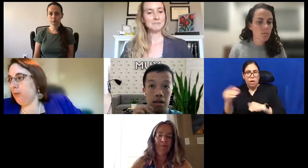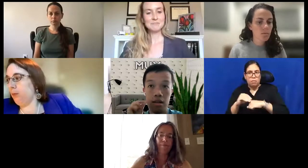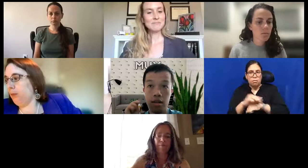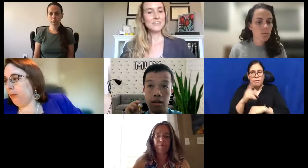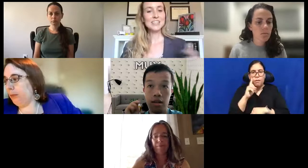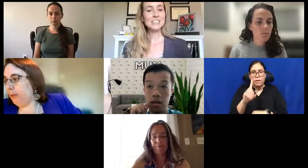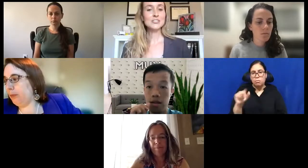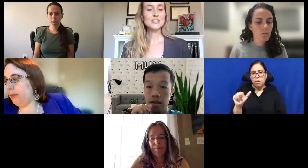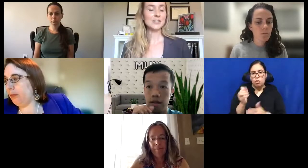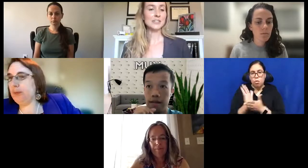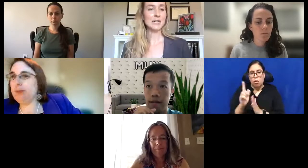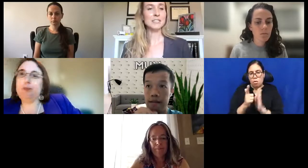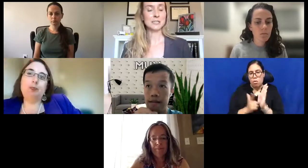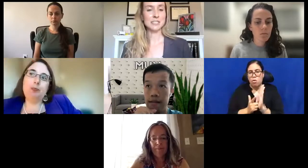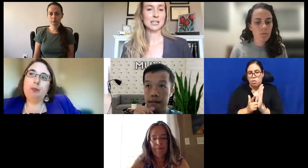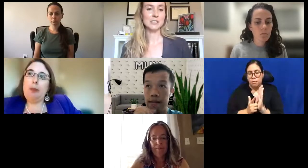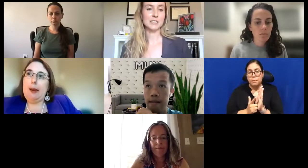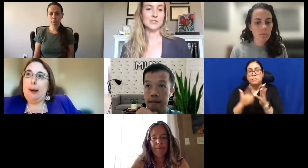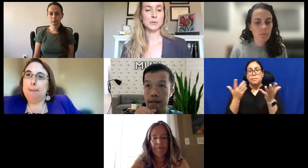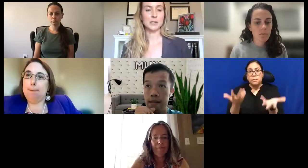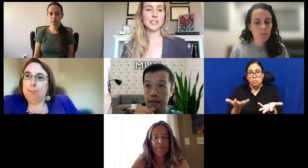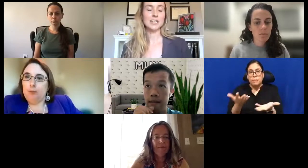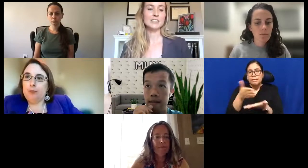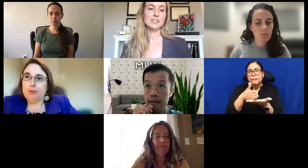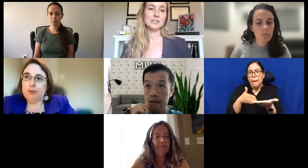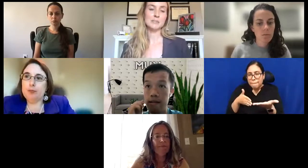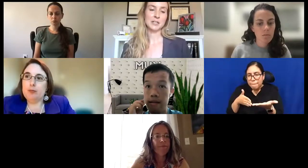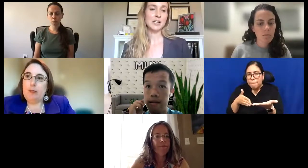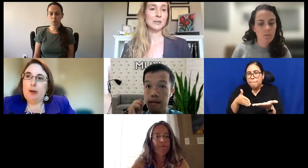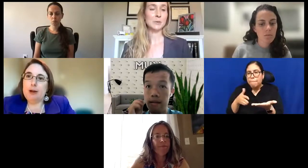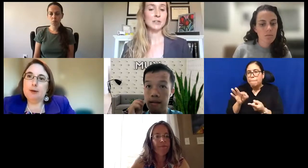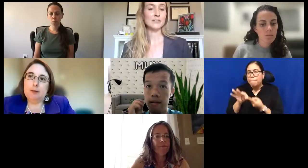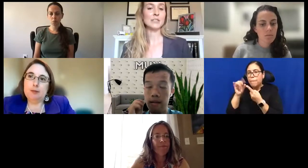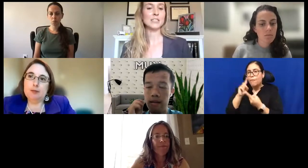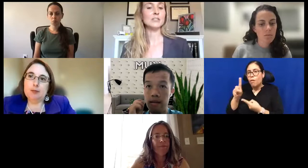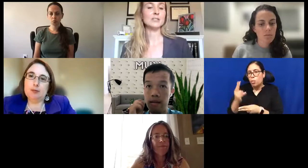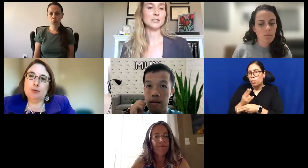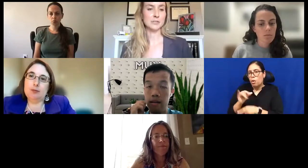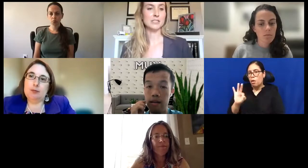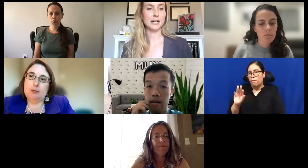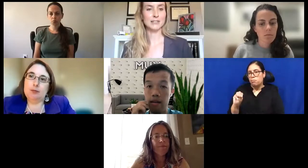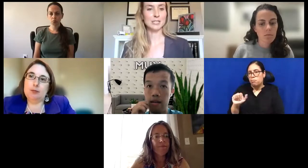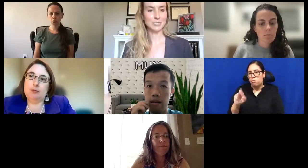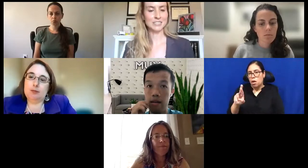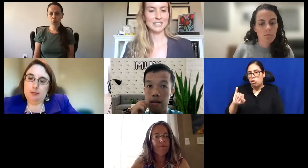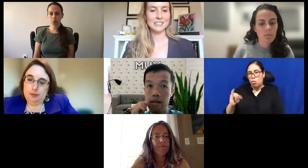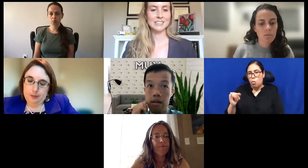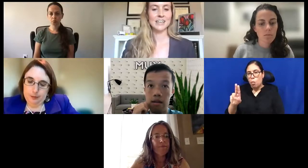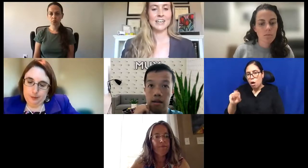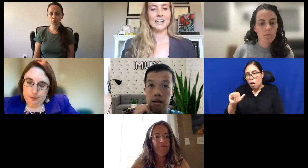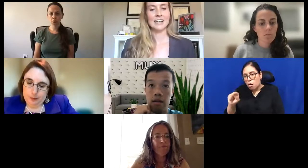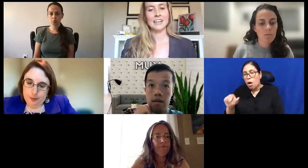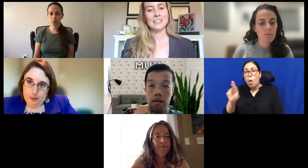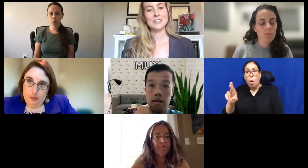But essentially, there can be some exceptions for the use of marijuana or for illegal use of